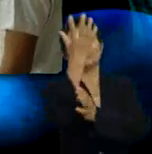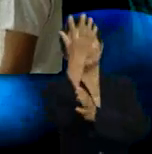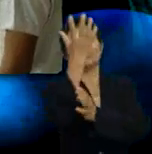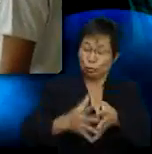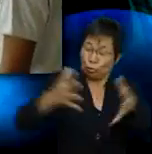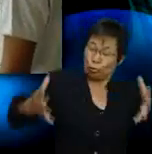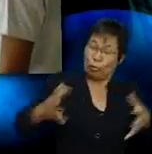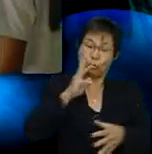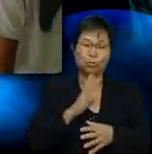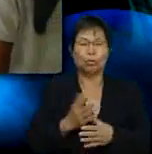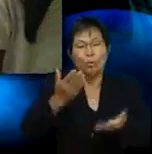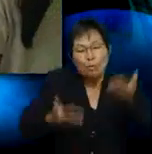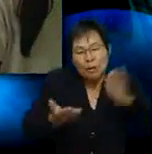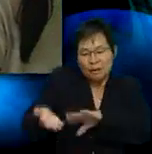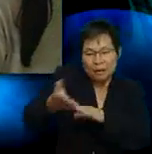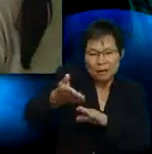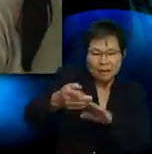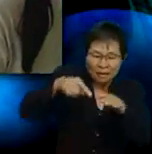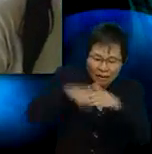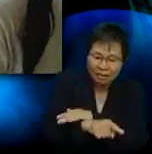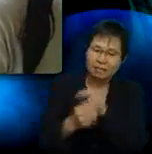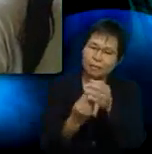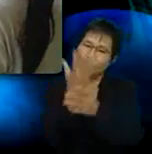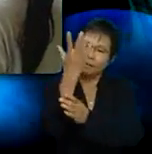Too much water might kill the plant.